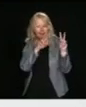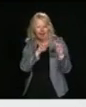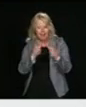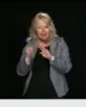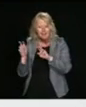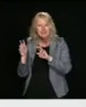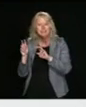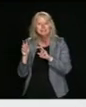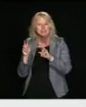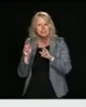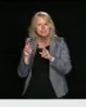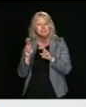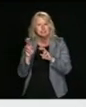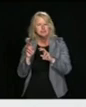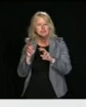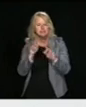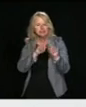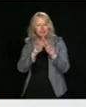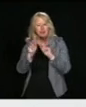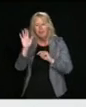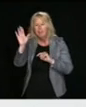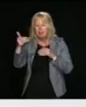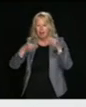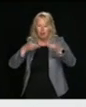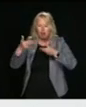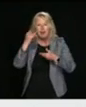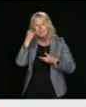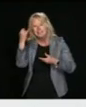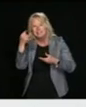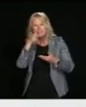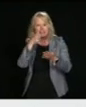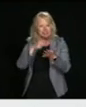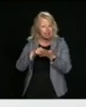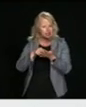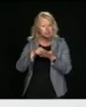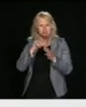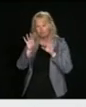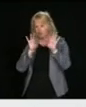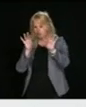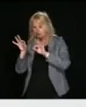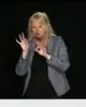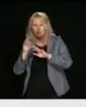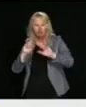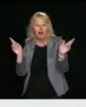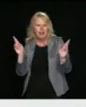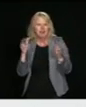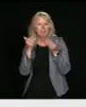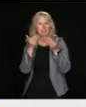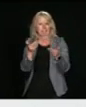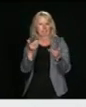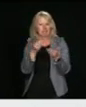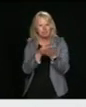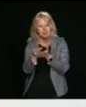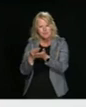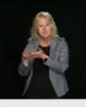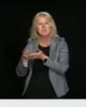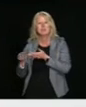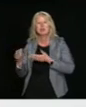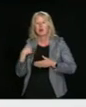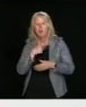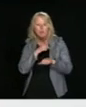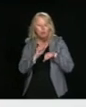letters of proposals and made purchases. On our work to developing testing and personal protective